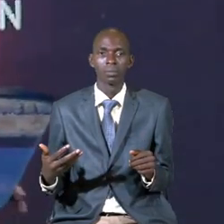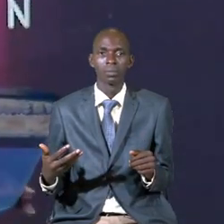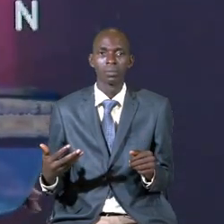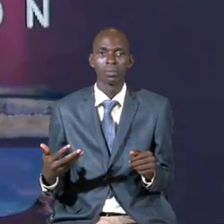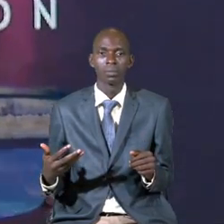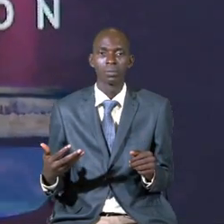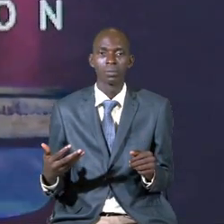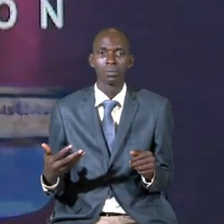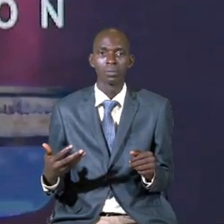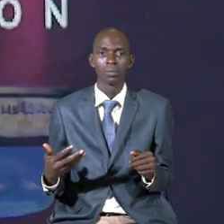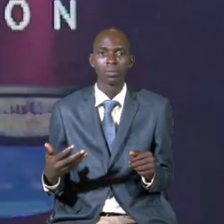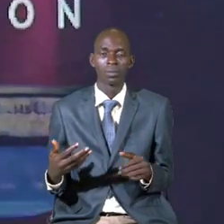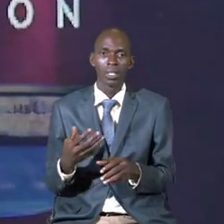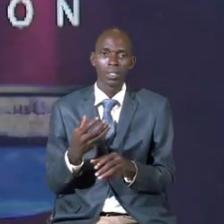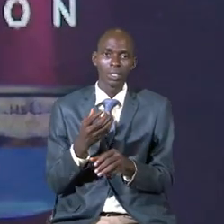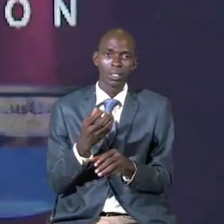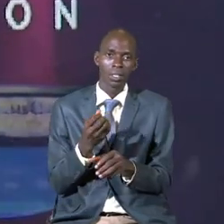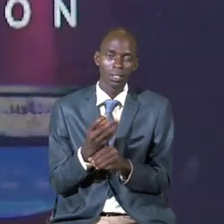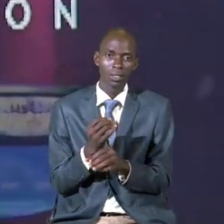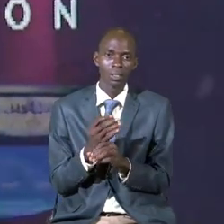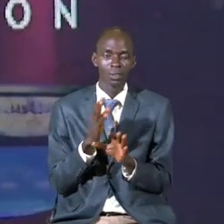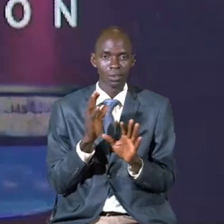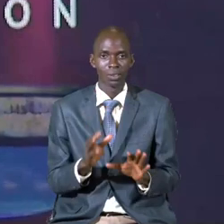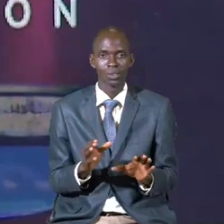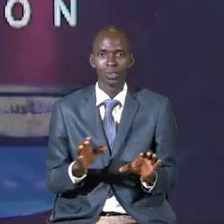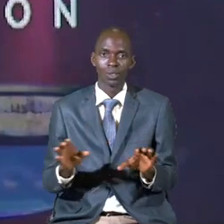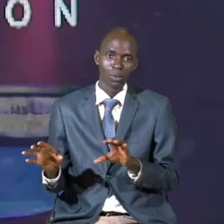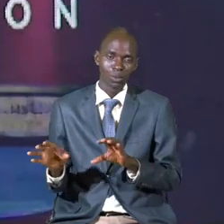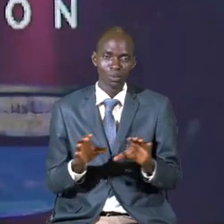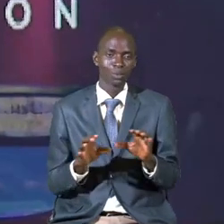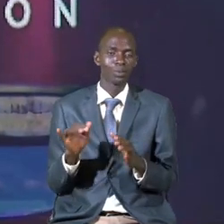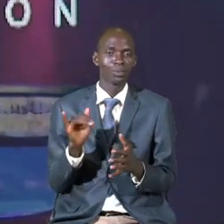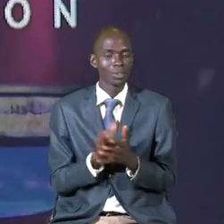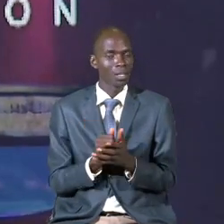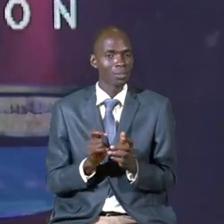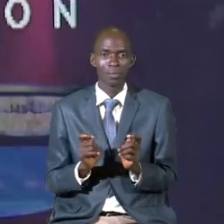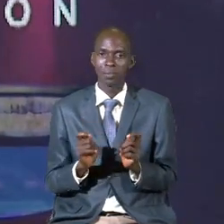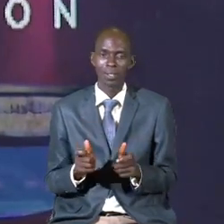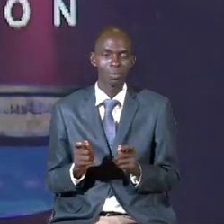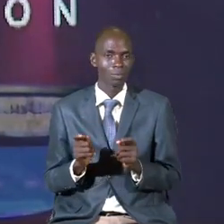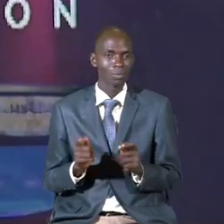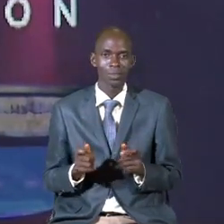come sell us do that quickly